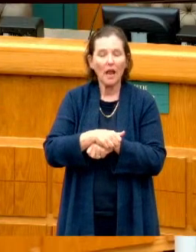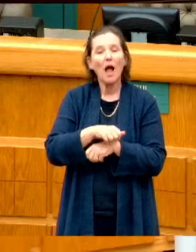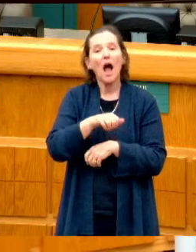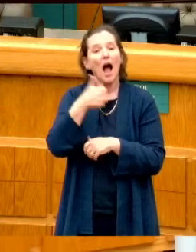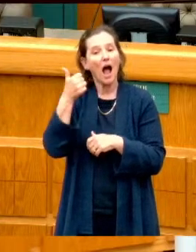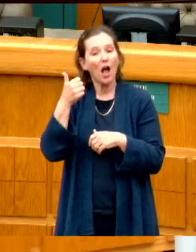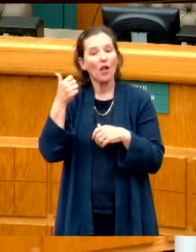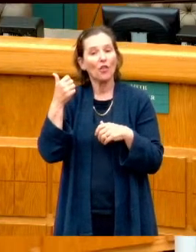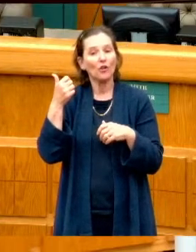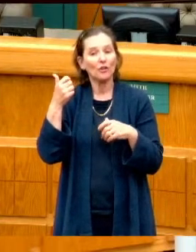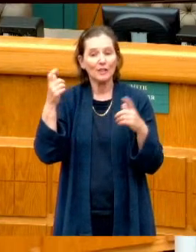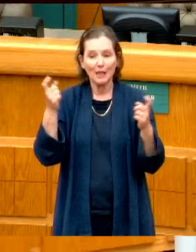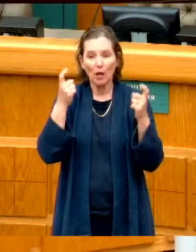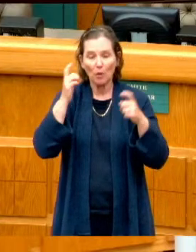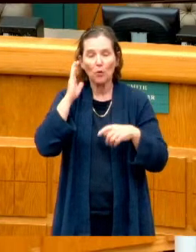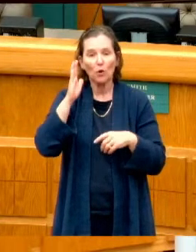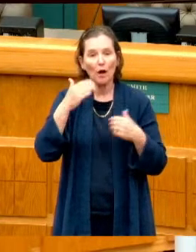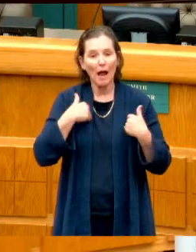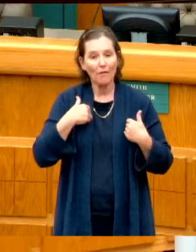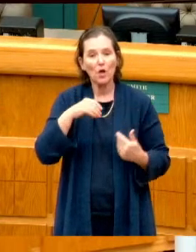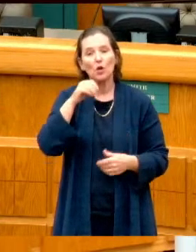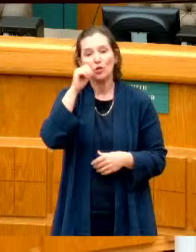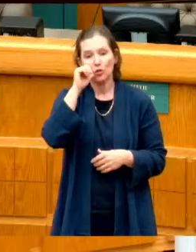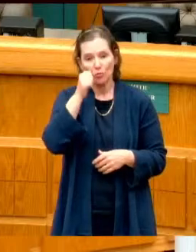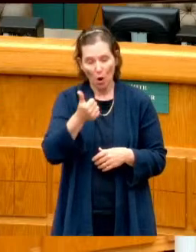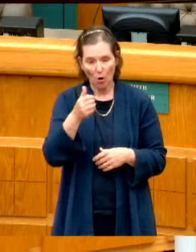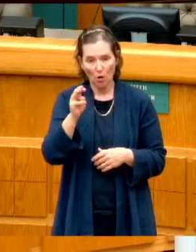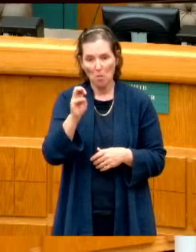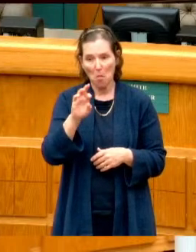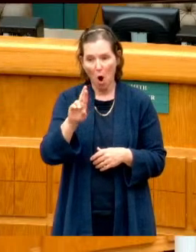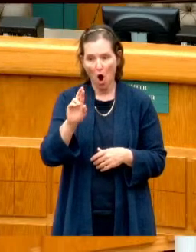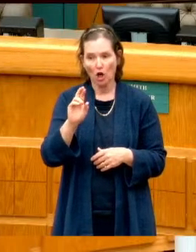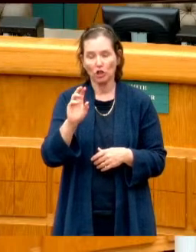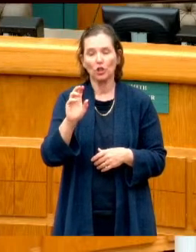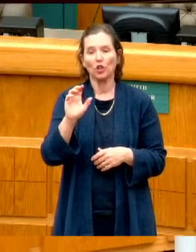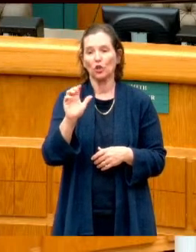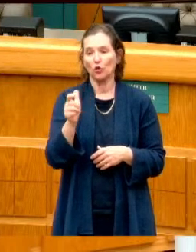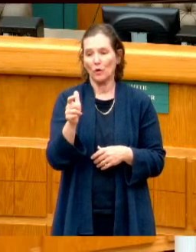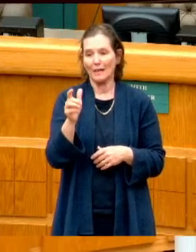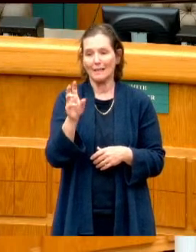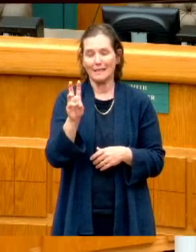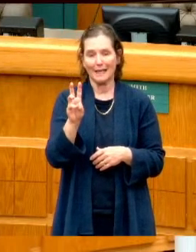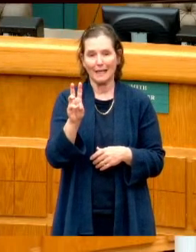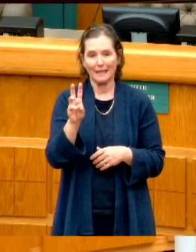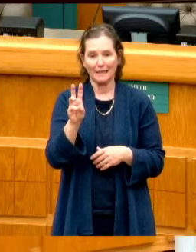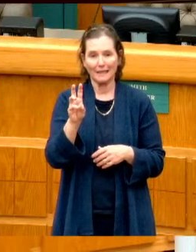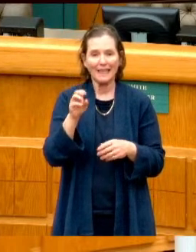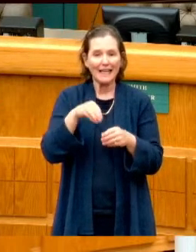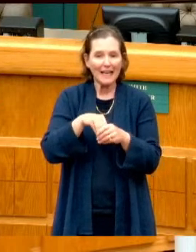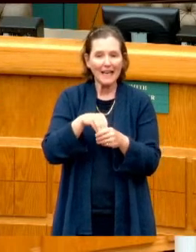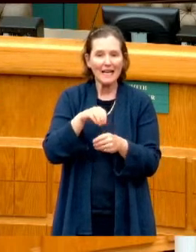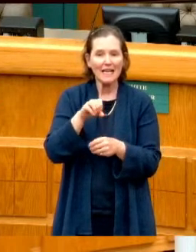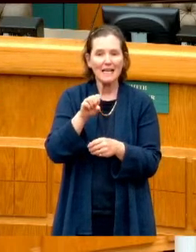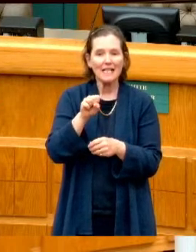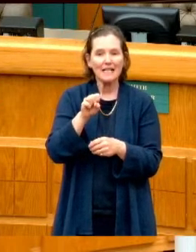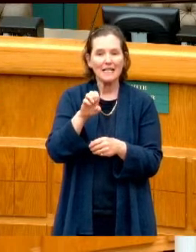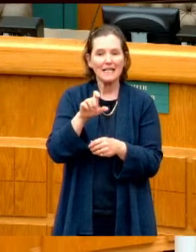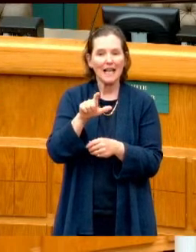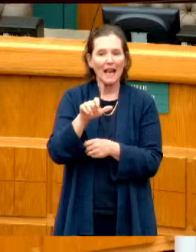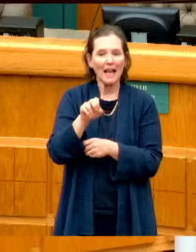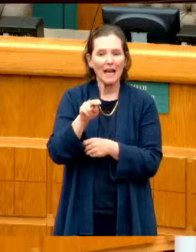extravaganza trunk and treat tomorrow on March the 26th from 5:30 to 7:30 at Salinas Park, located